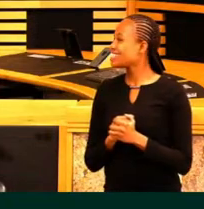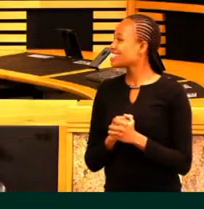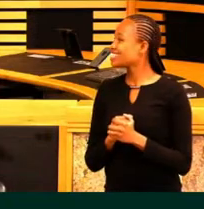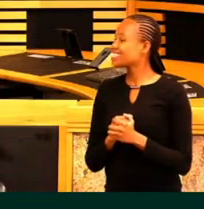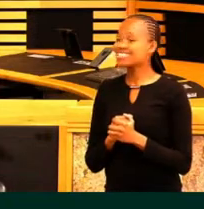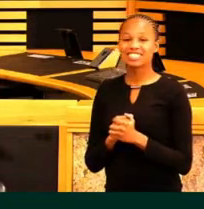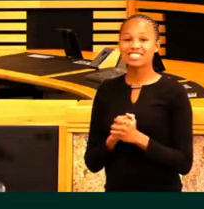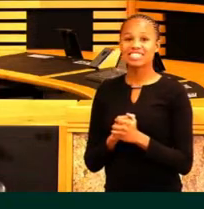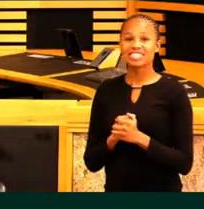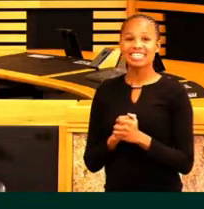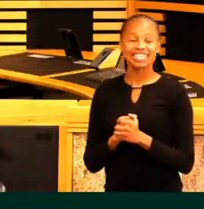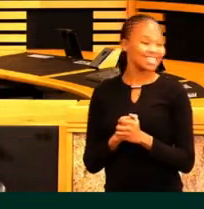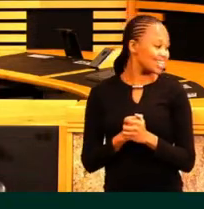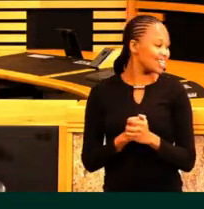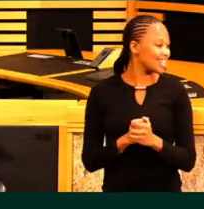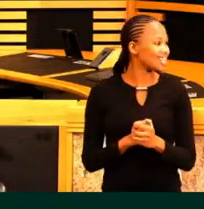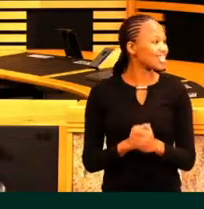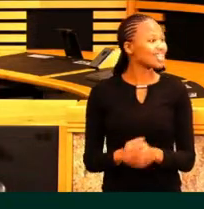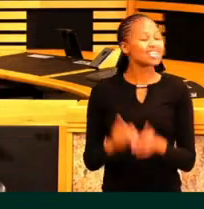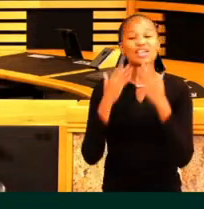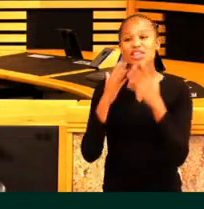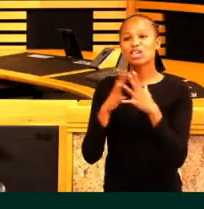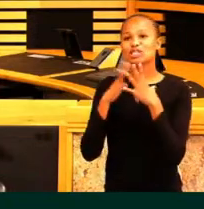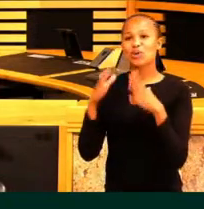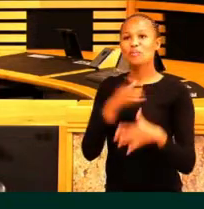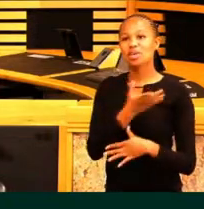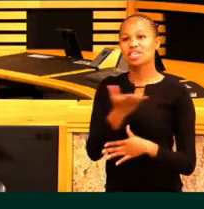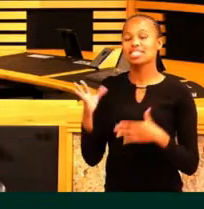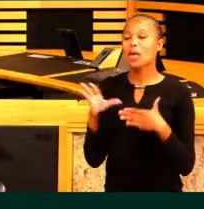thank you so much members